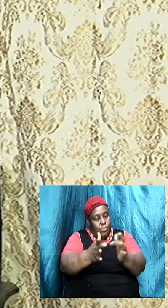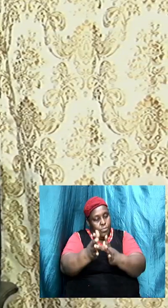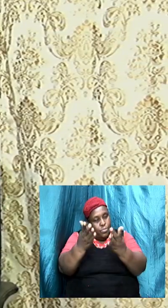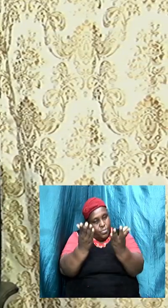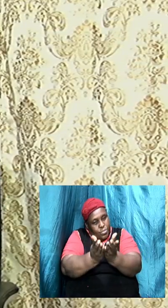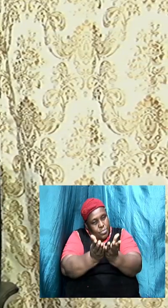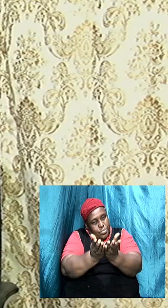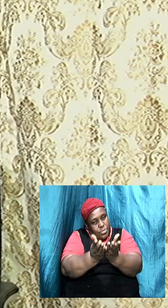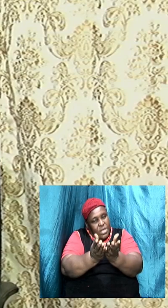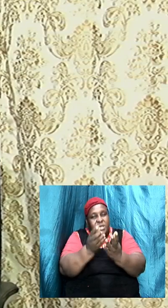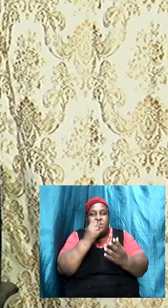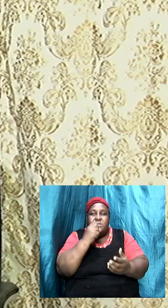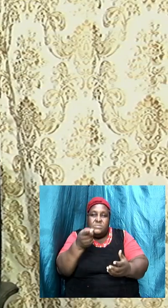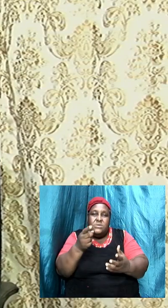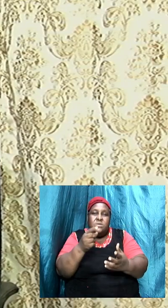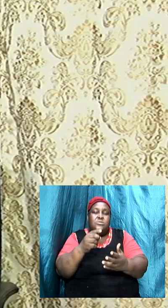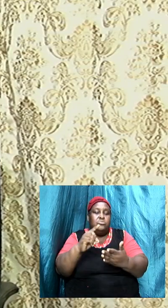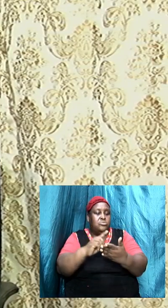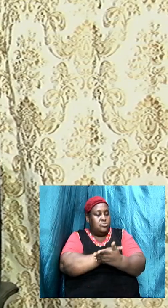biblical-based doctrine.